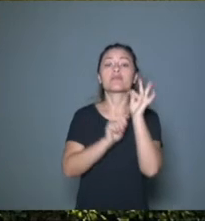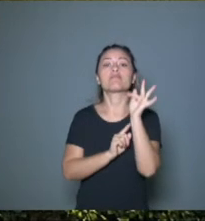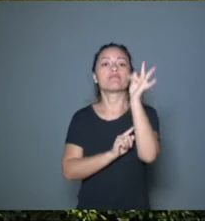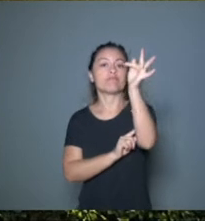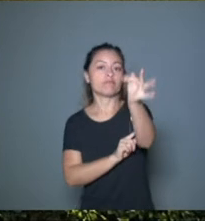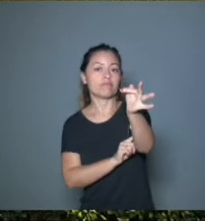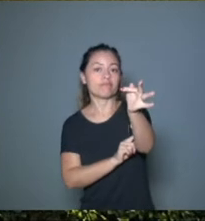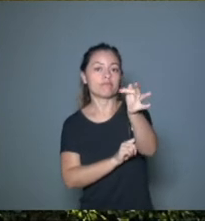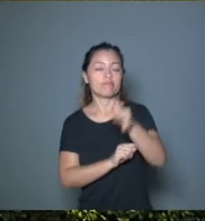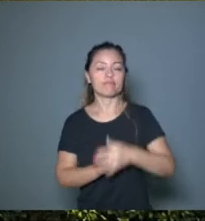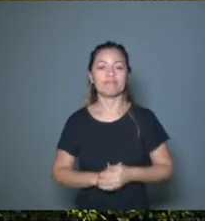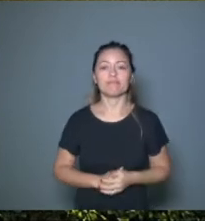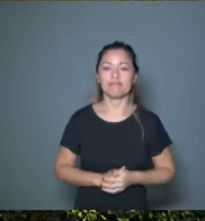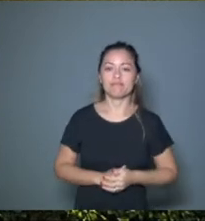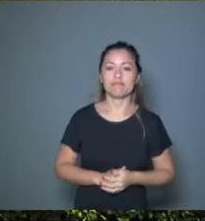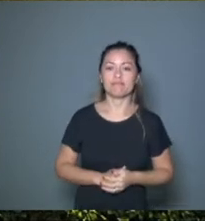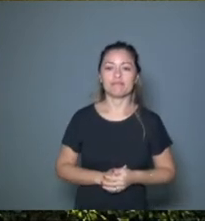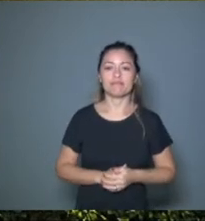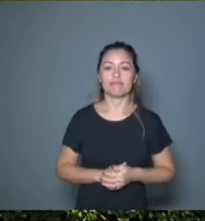a long-term view.